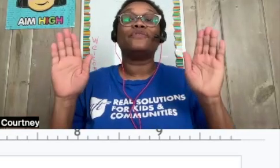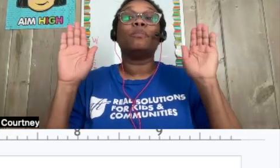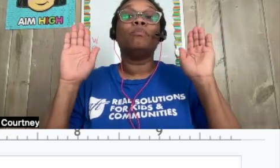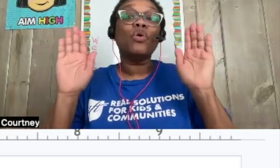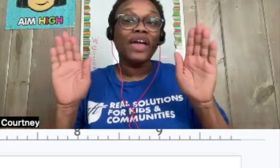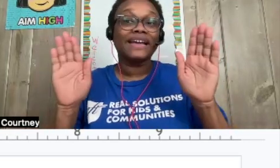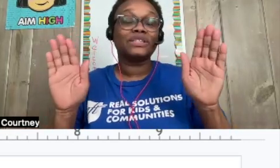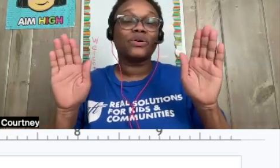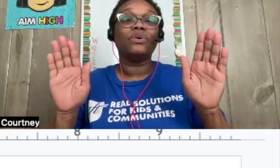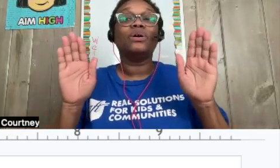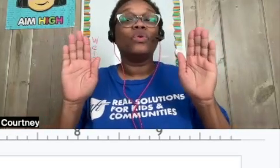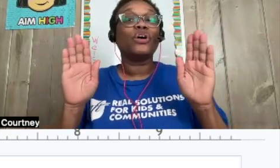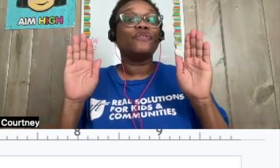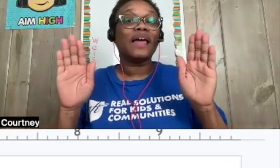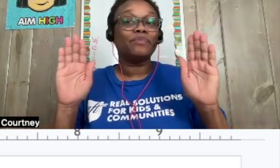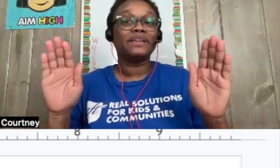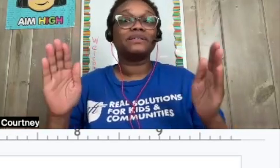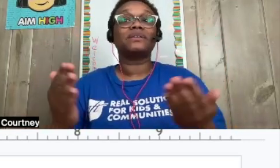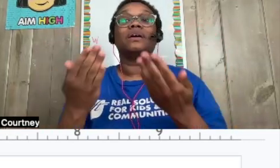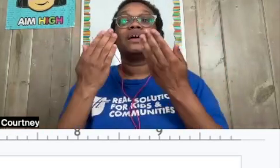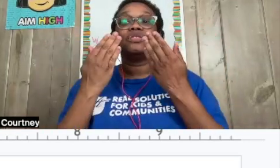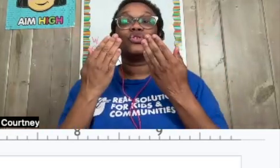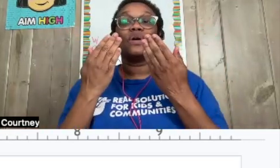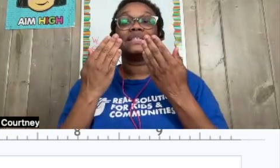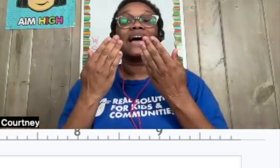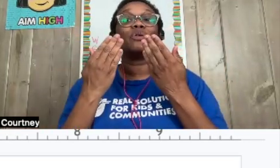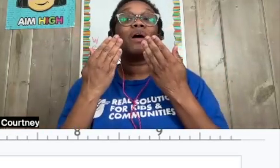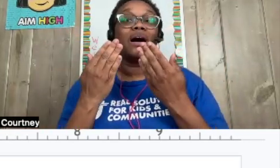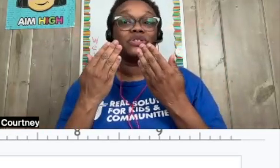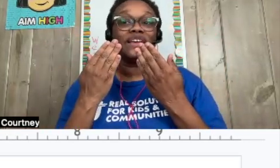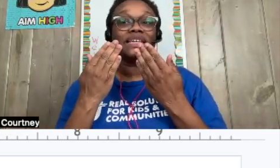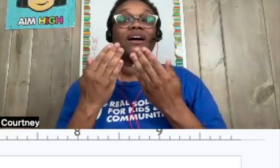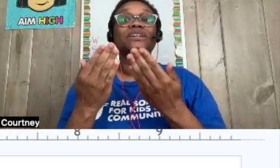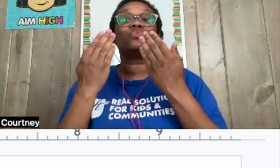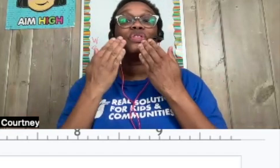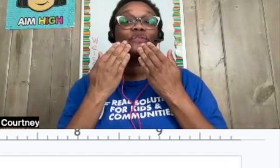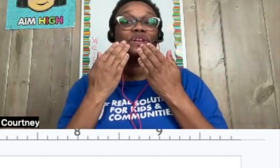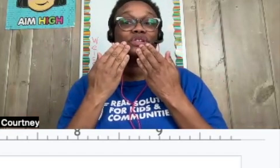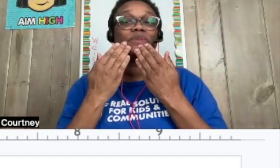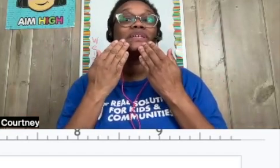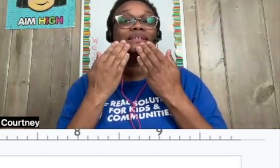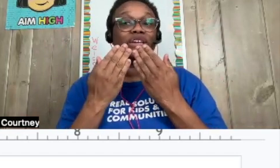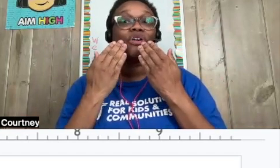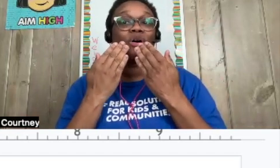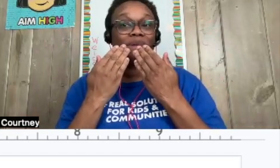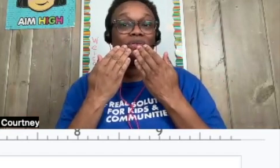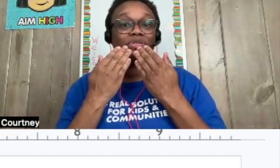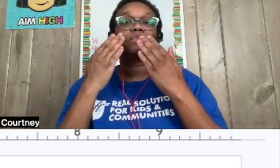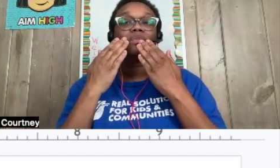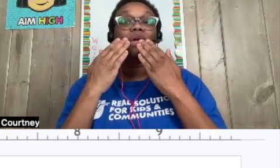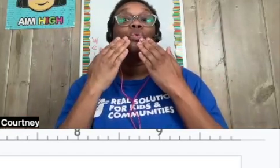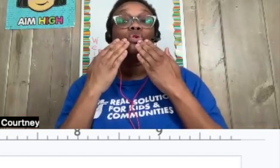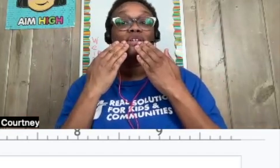to have both hands, though, with our flat B's. They're going to have our palms facing us with our fingertips near our